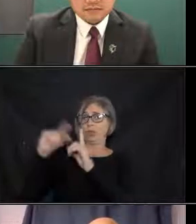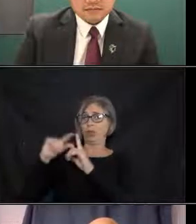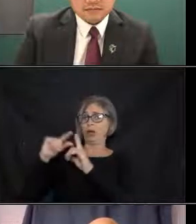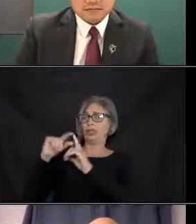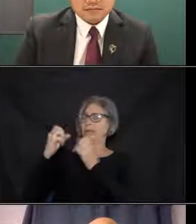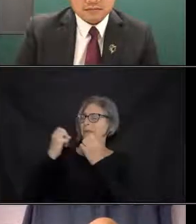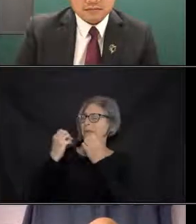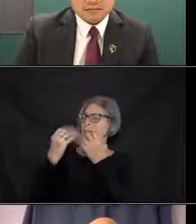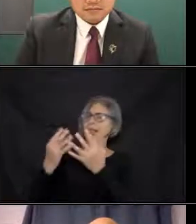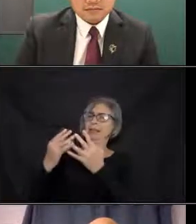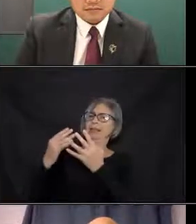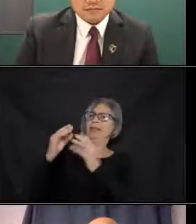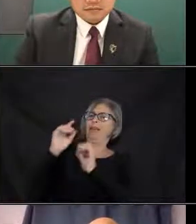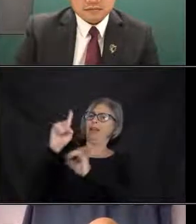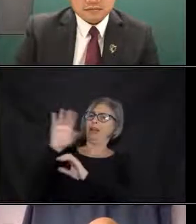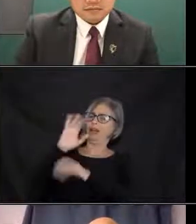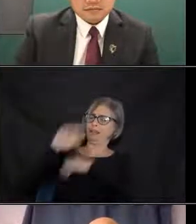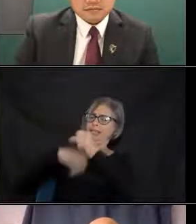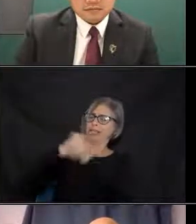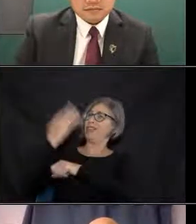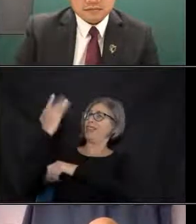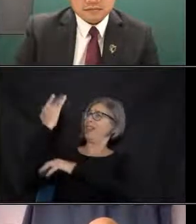many hundreds of years ago,